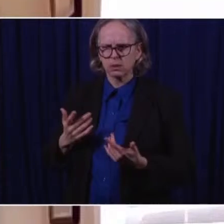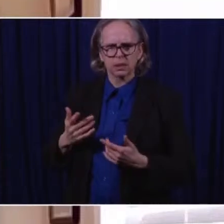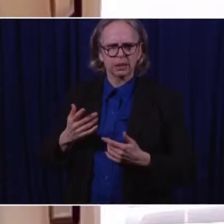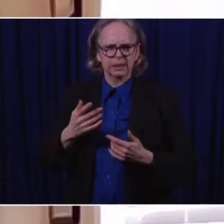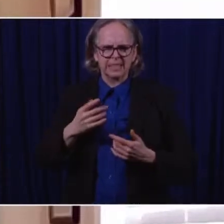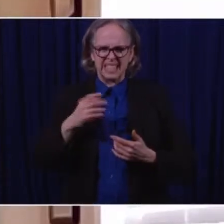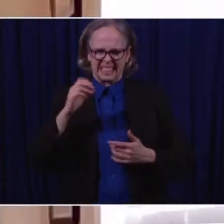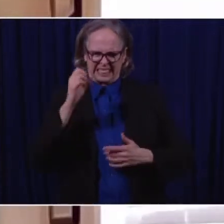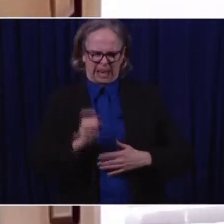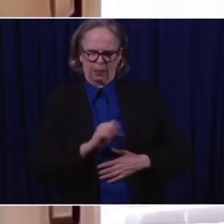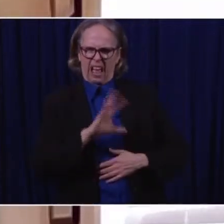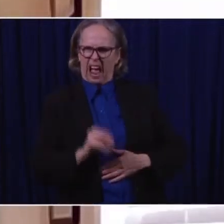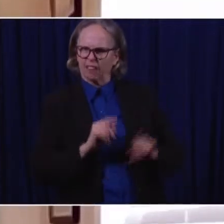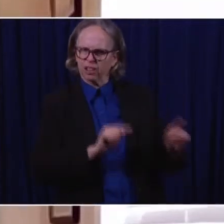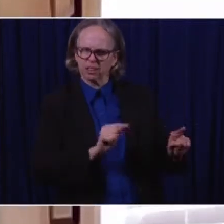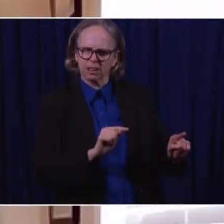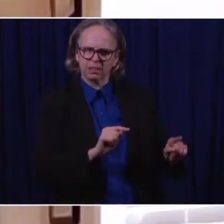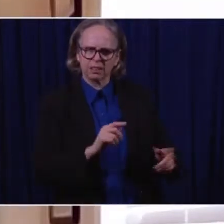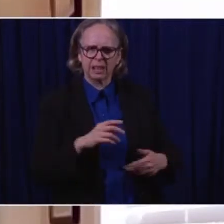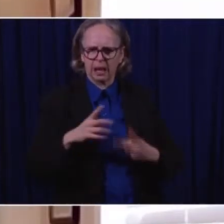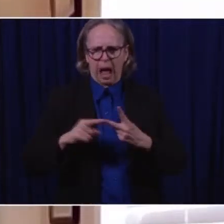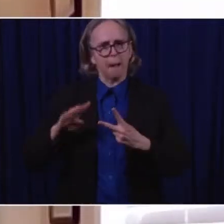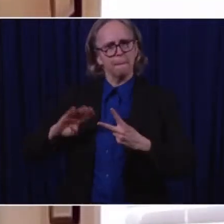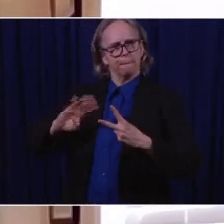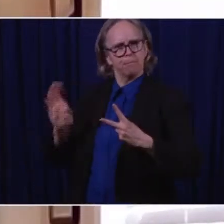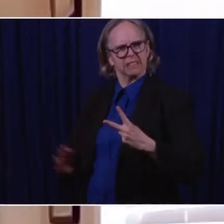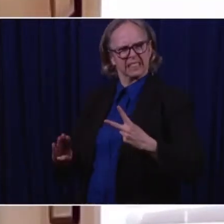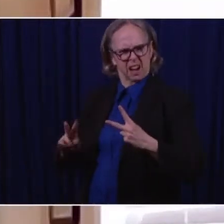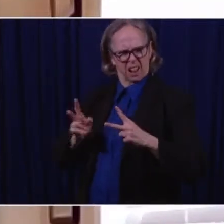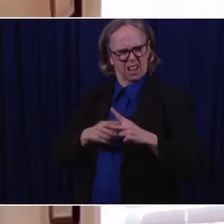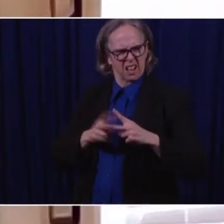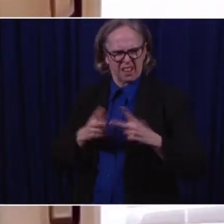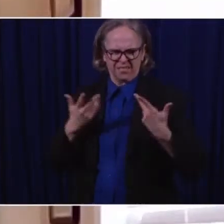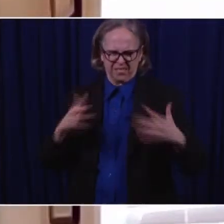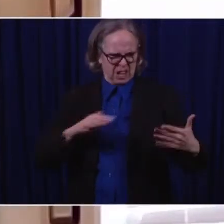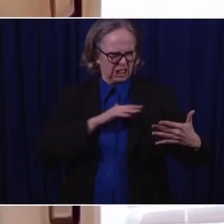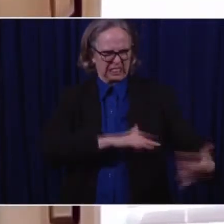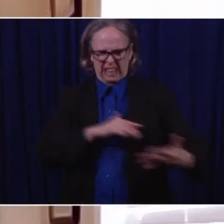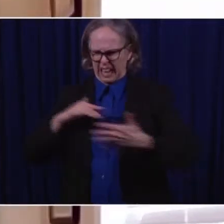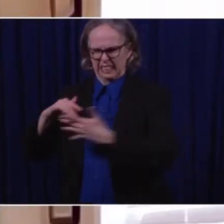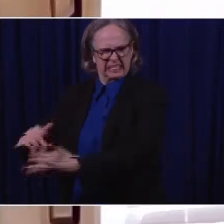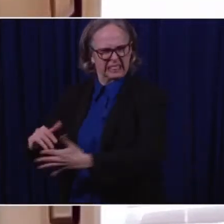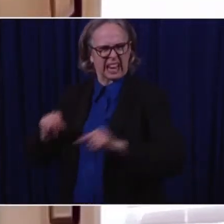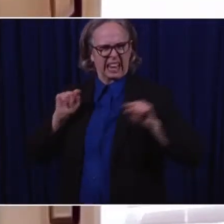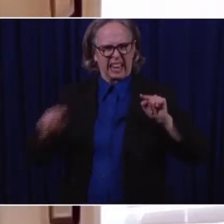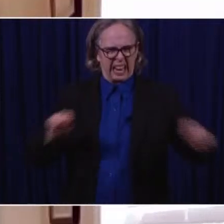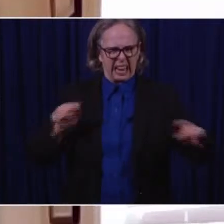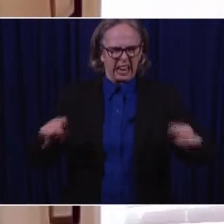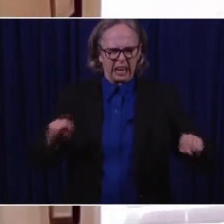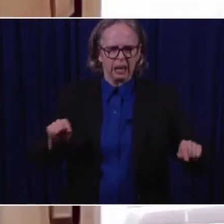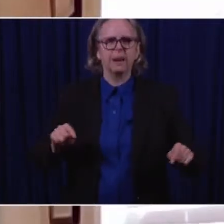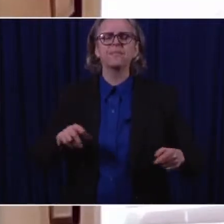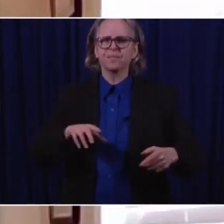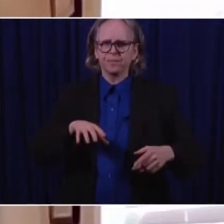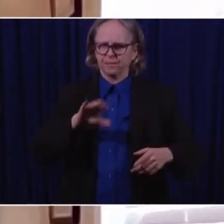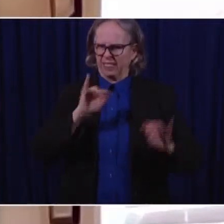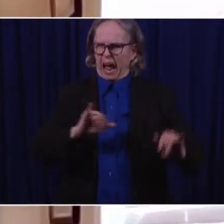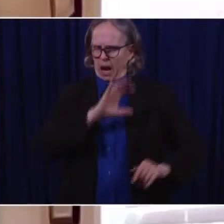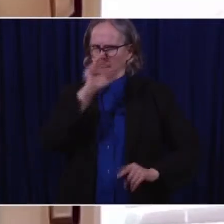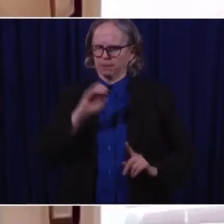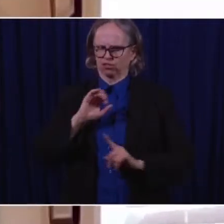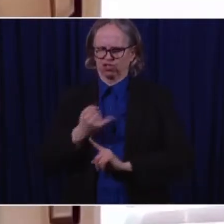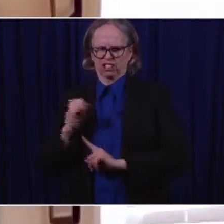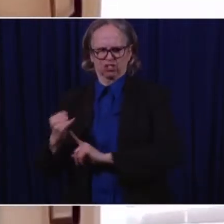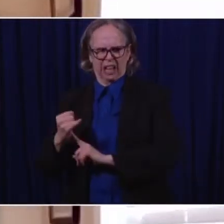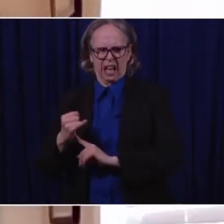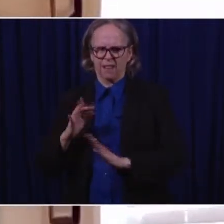and Brazil, 2 geographies that have 2 of the most worrisome of the